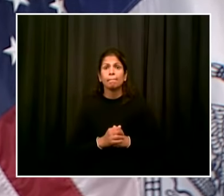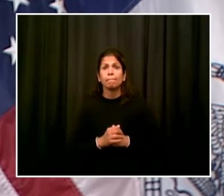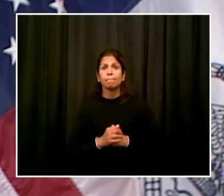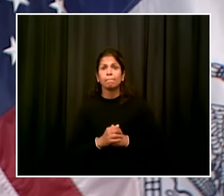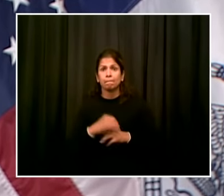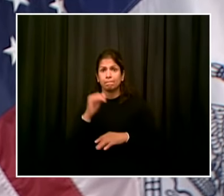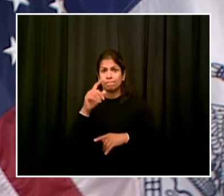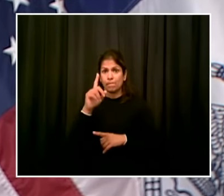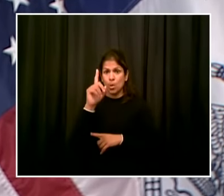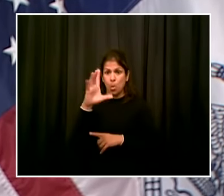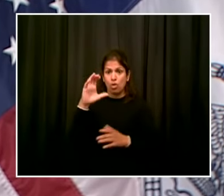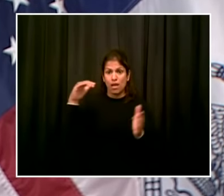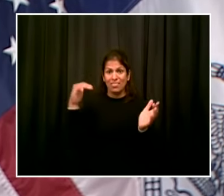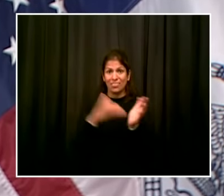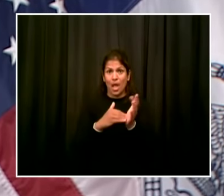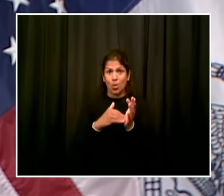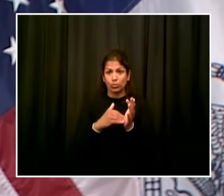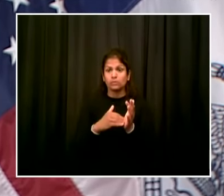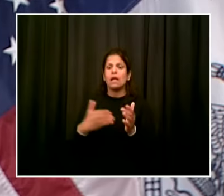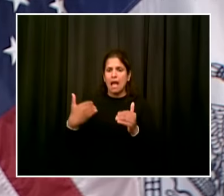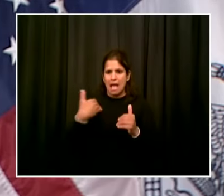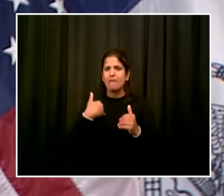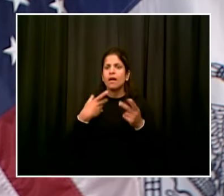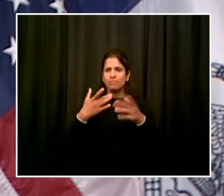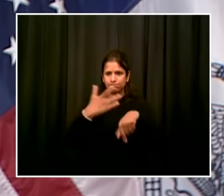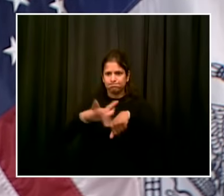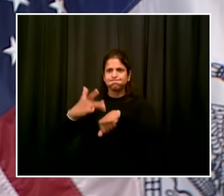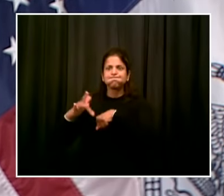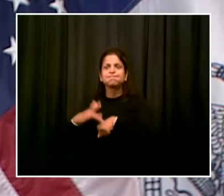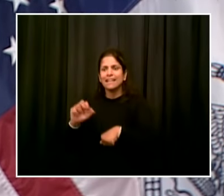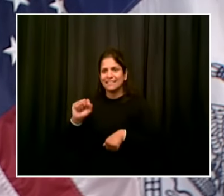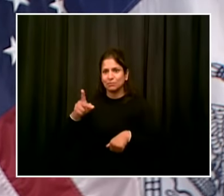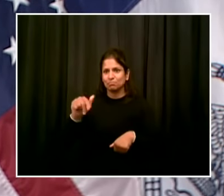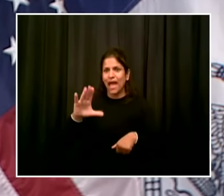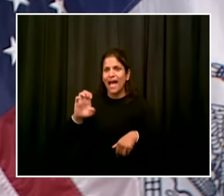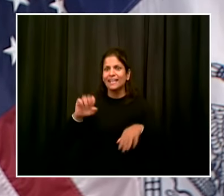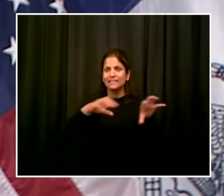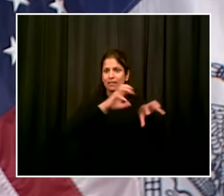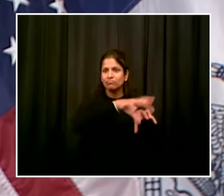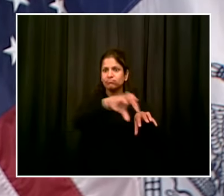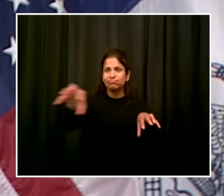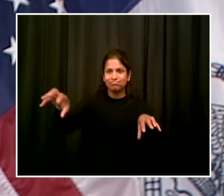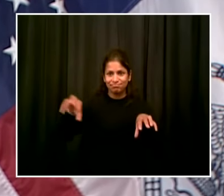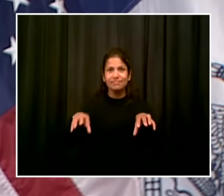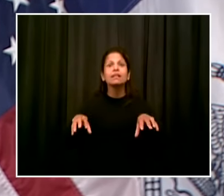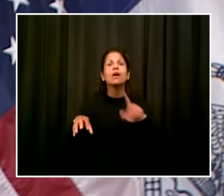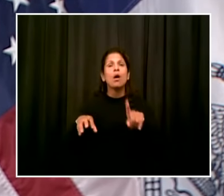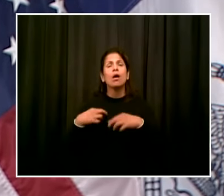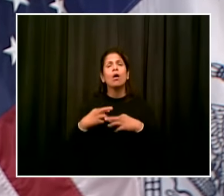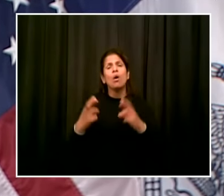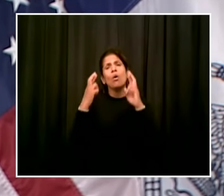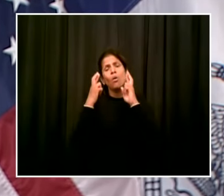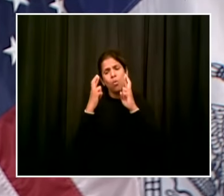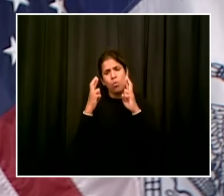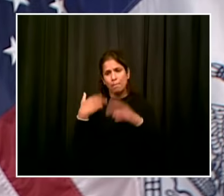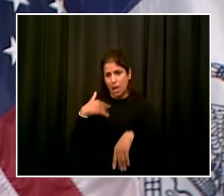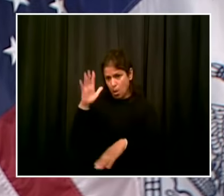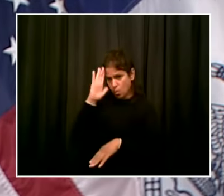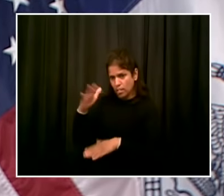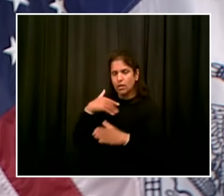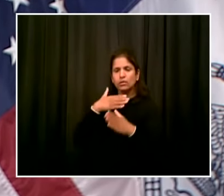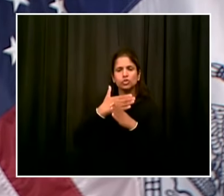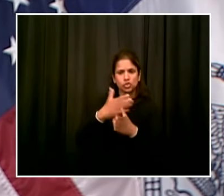initial allotment, but we hope to do more as we go along. But details coming soon. Last 2 for today. Next we have Nolan from the